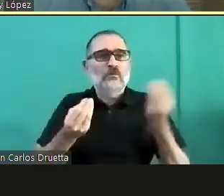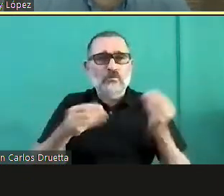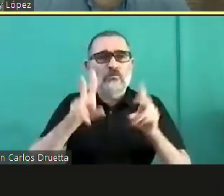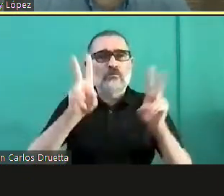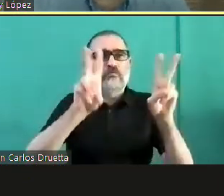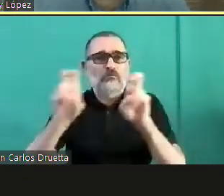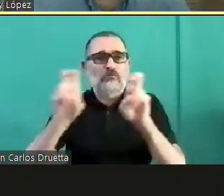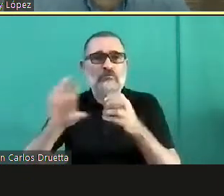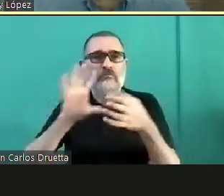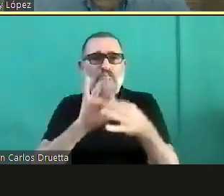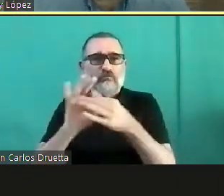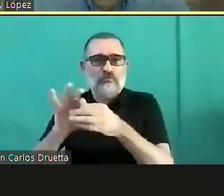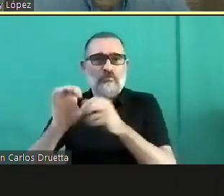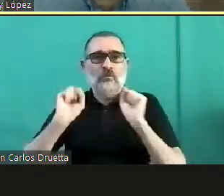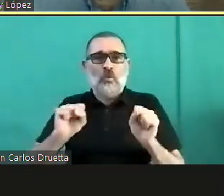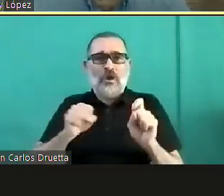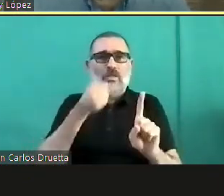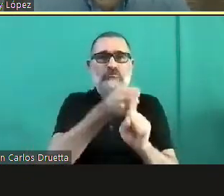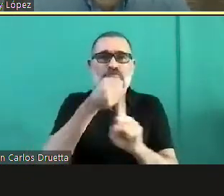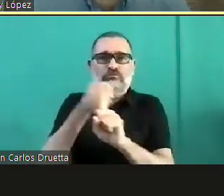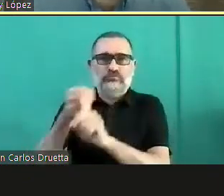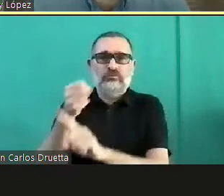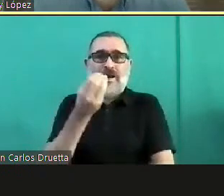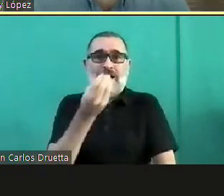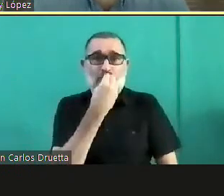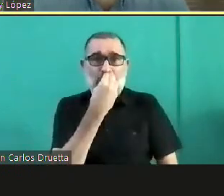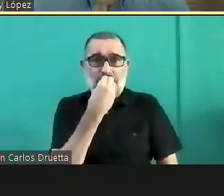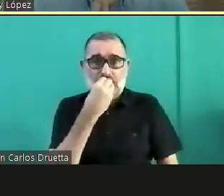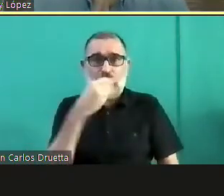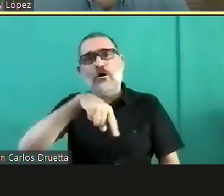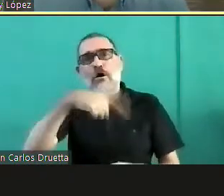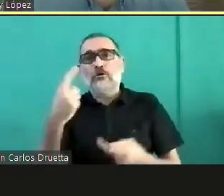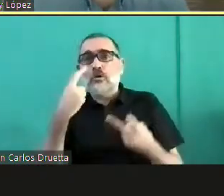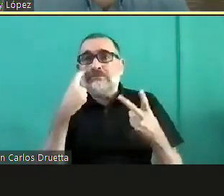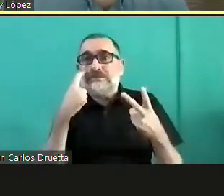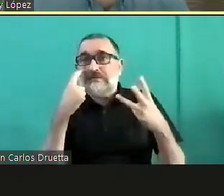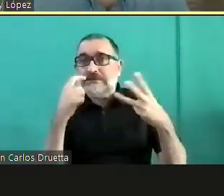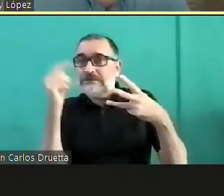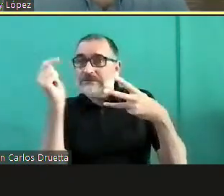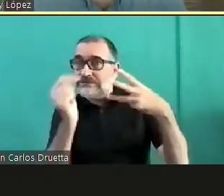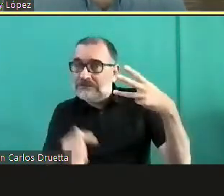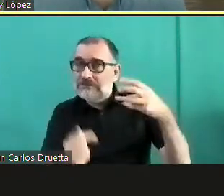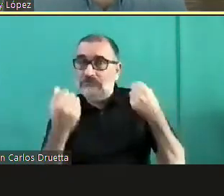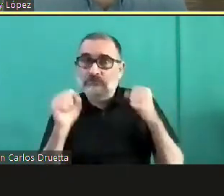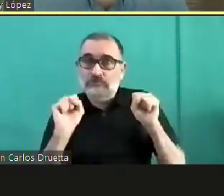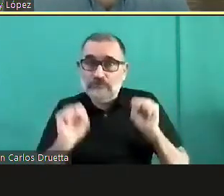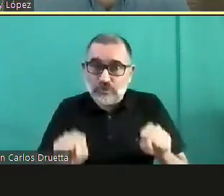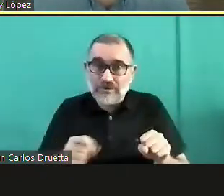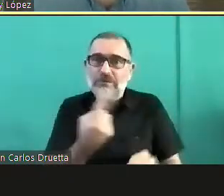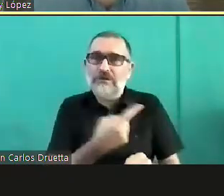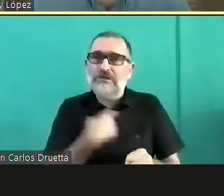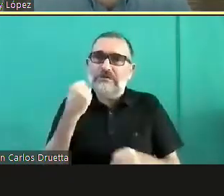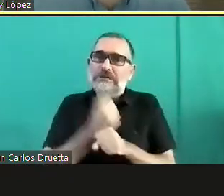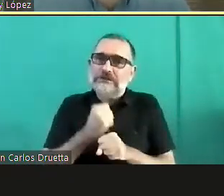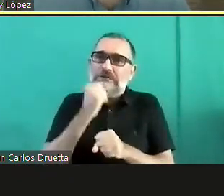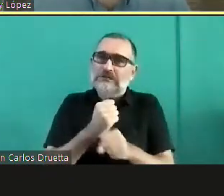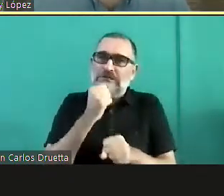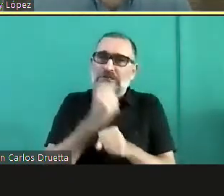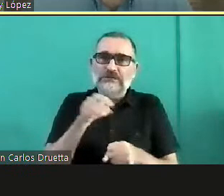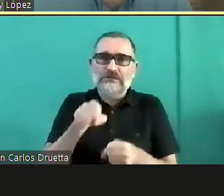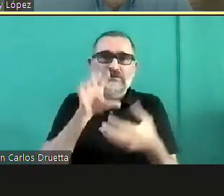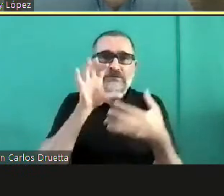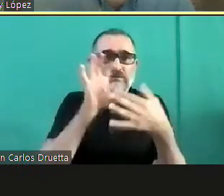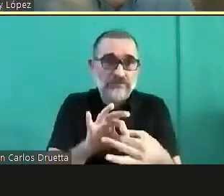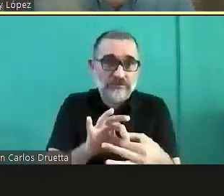was conducted by the National Public Health Institute, in which they were able to identify and estimate that 70% of